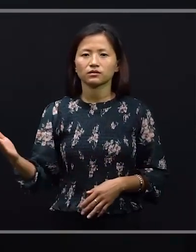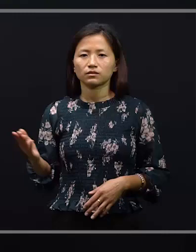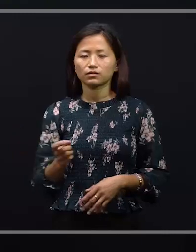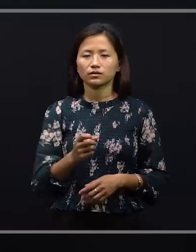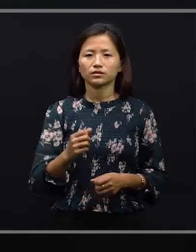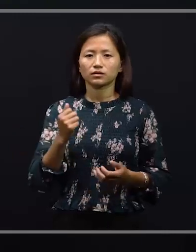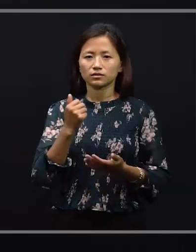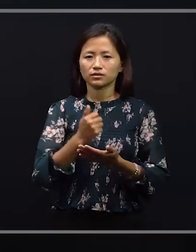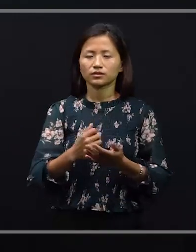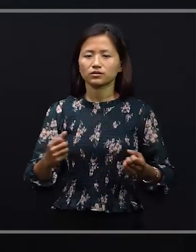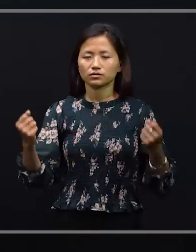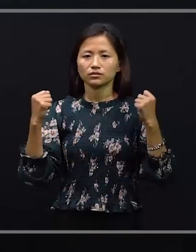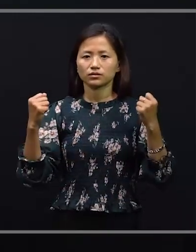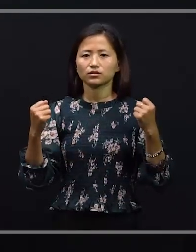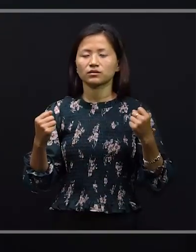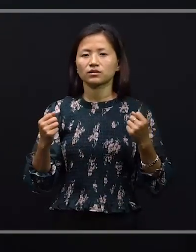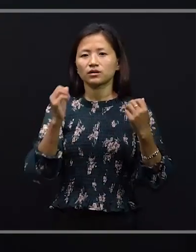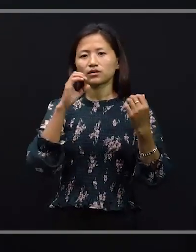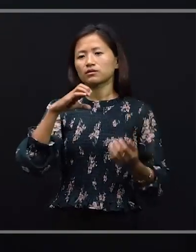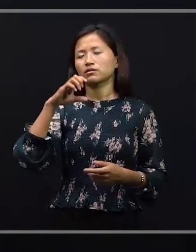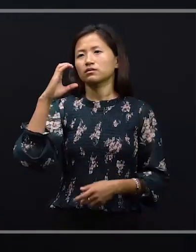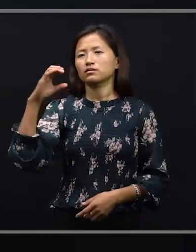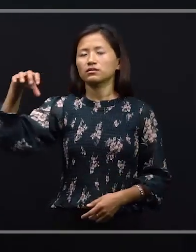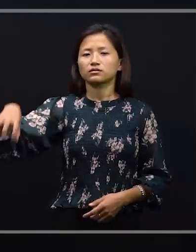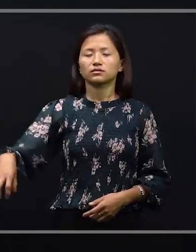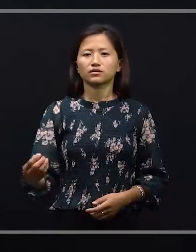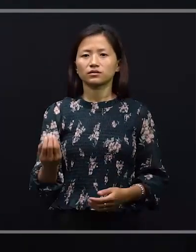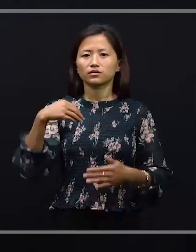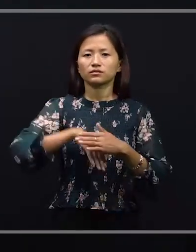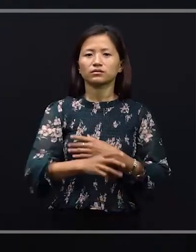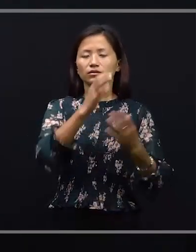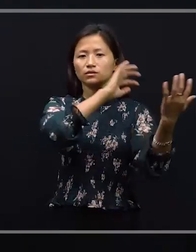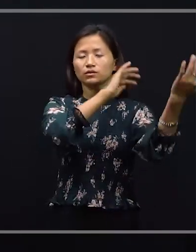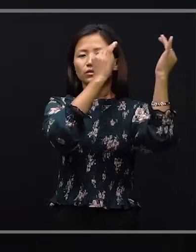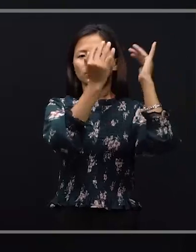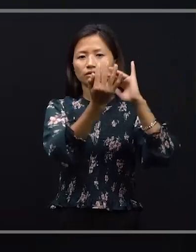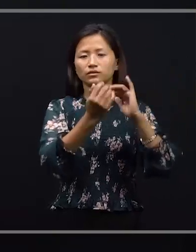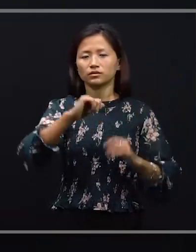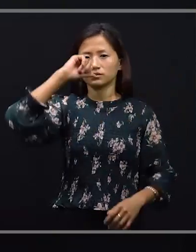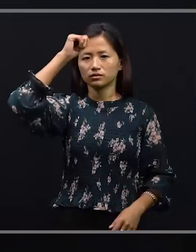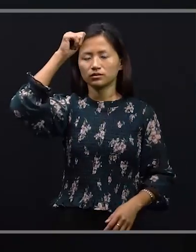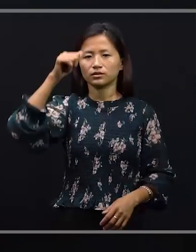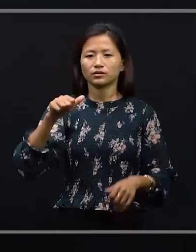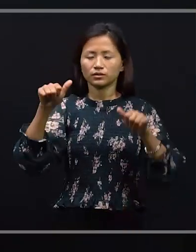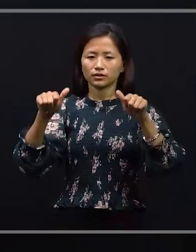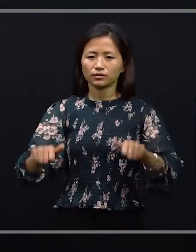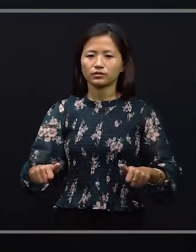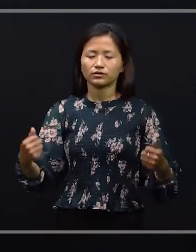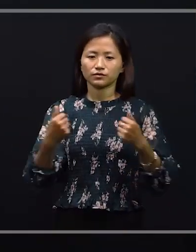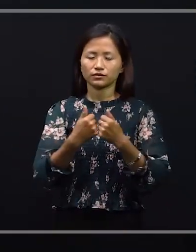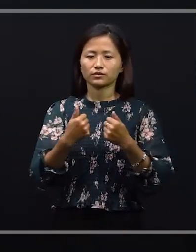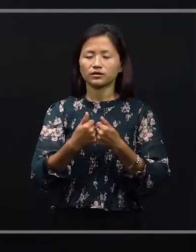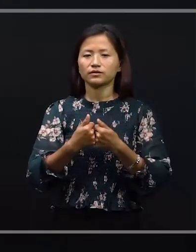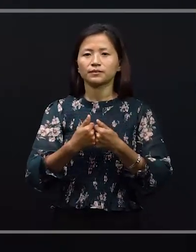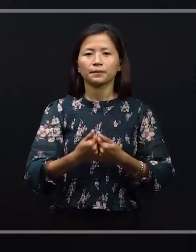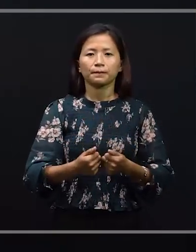the strongest country in the world. So Gandhiji knew that physically the Indians, they will never be able to defeat the British.